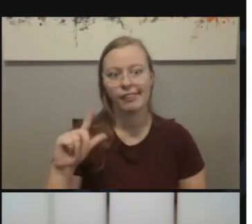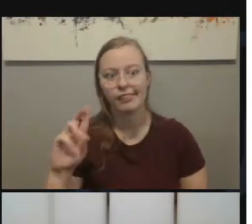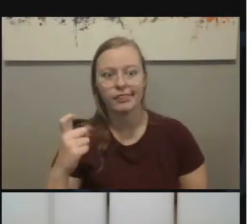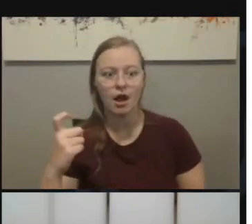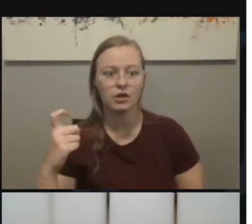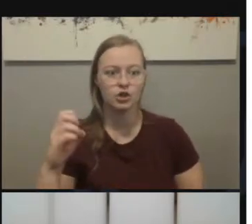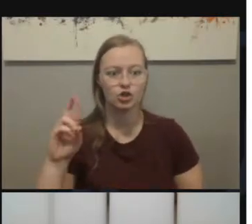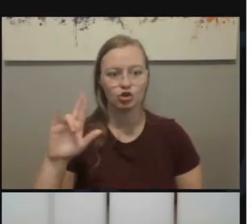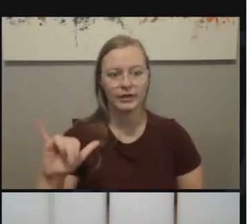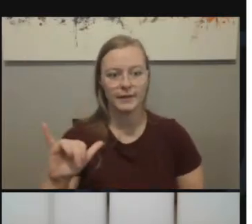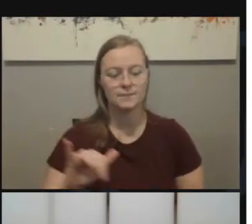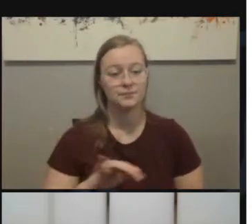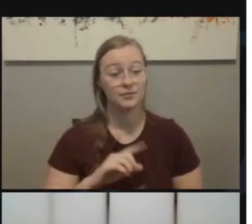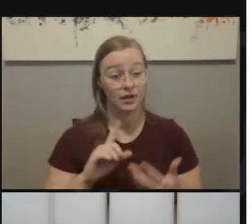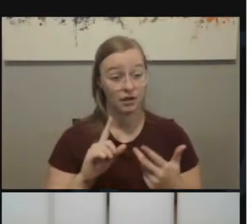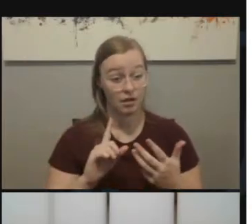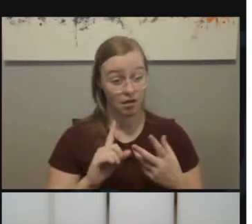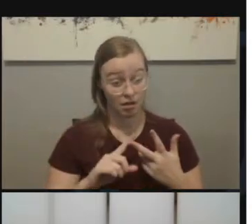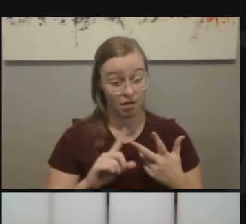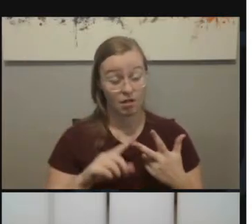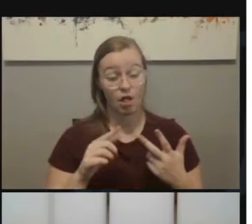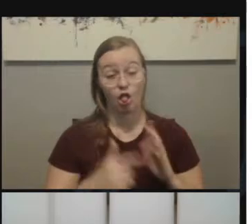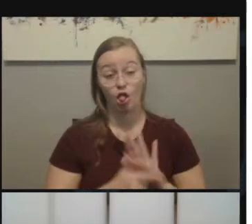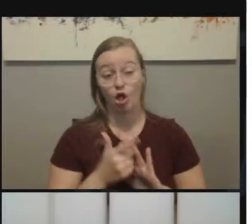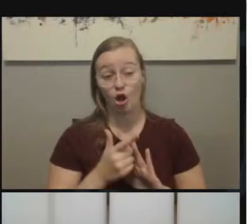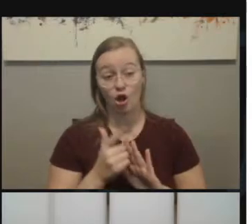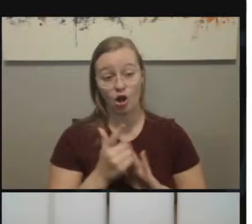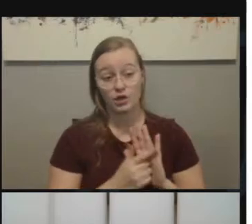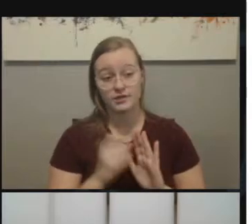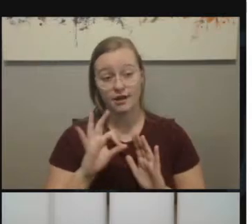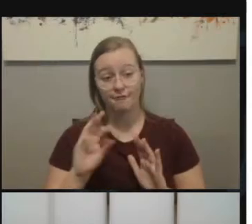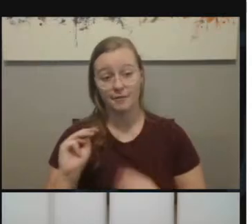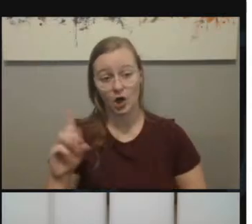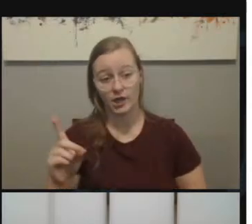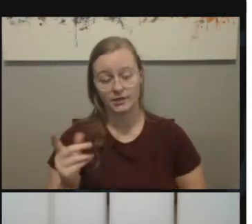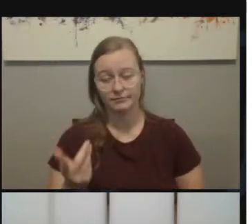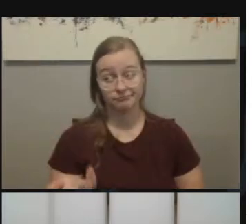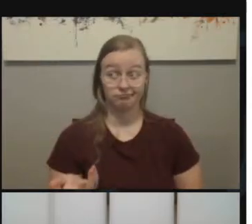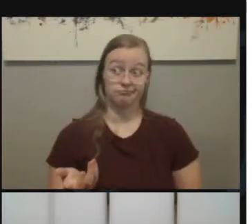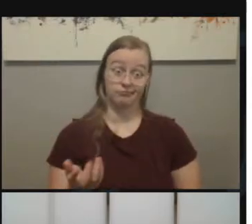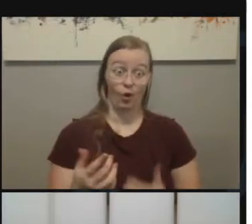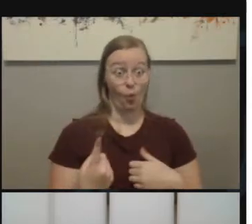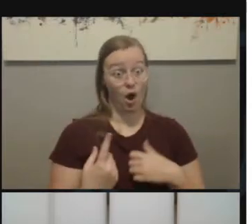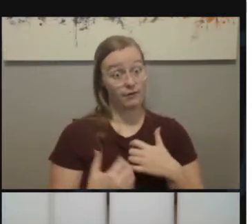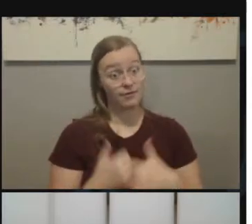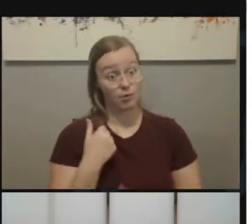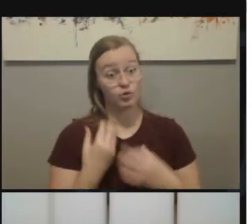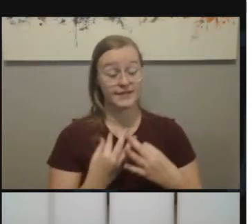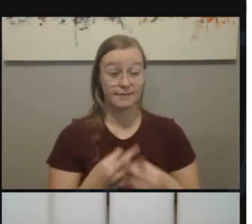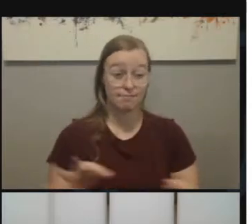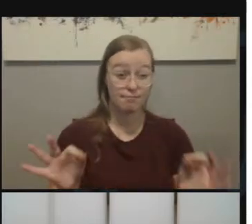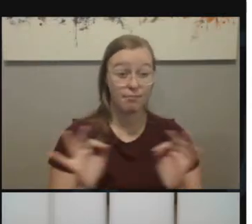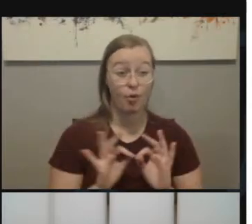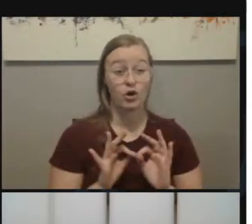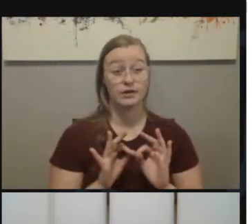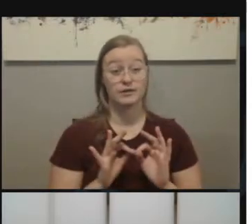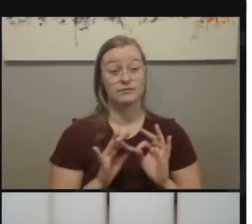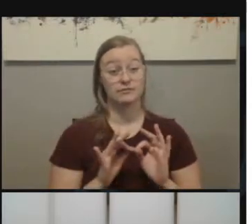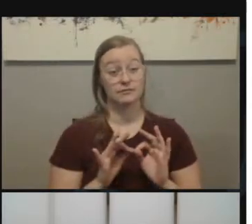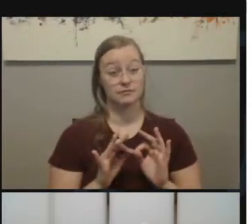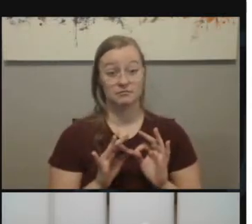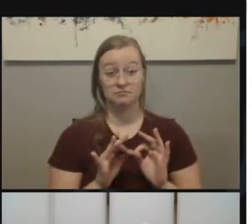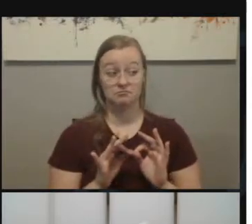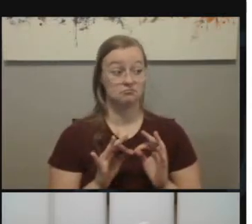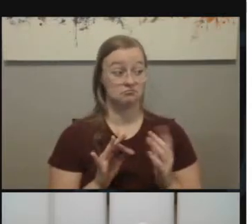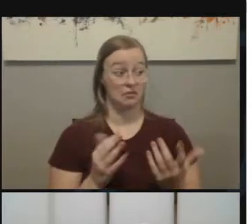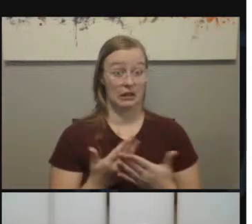The Laws of Maryland, well, one of the most important imprints off the